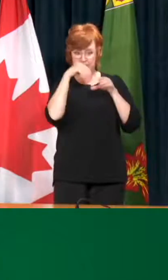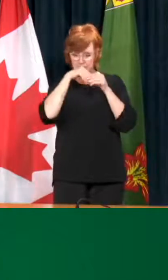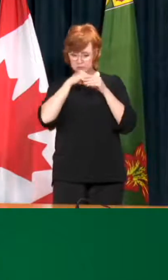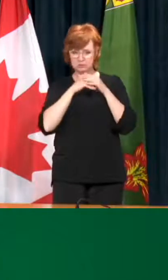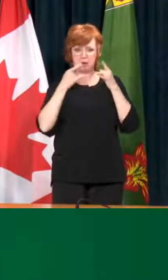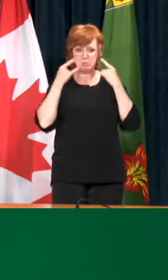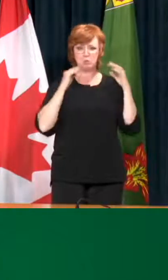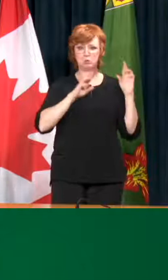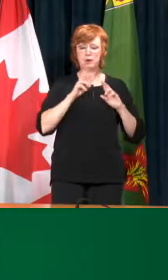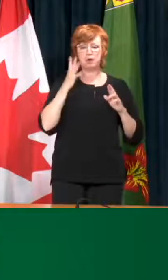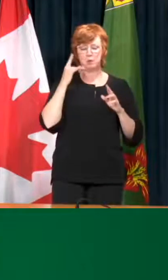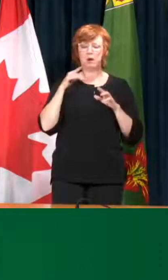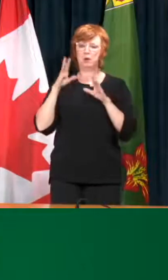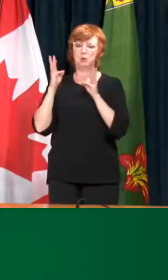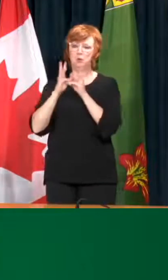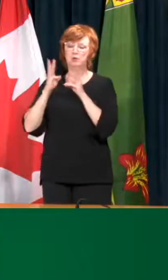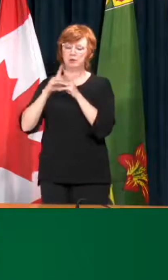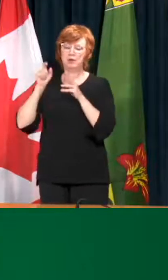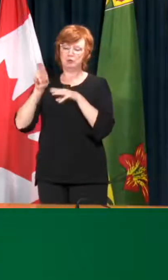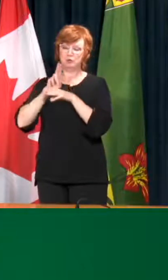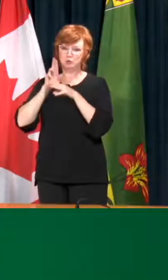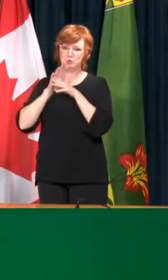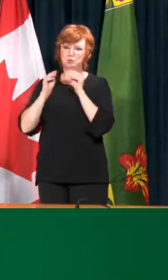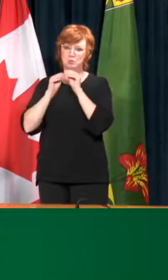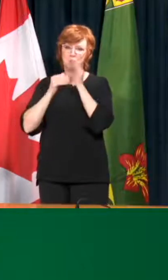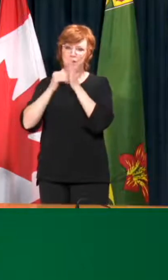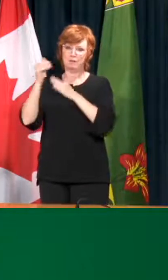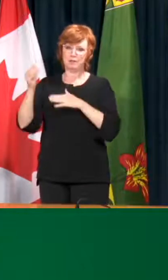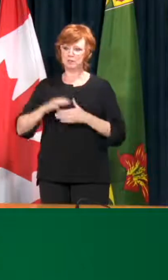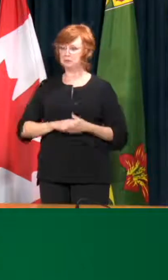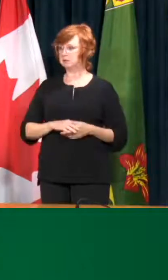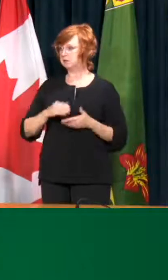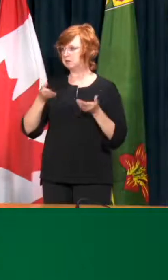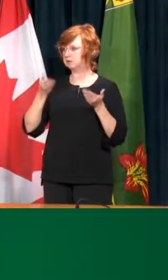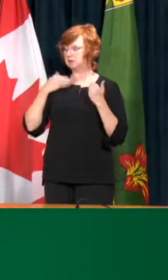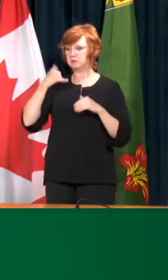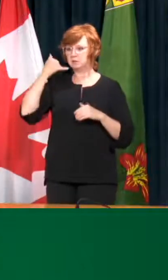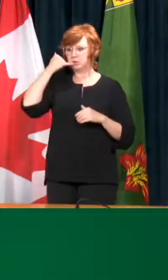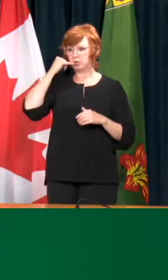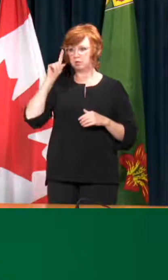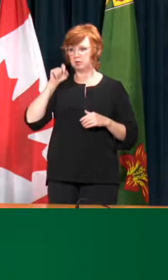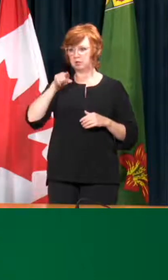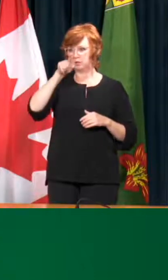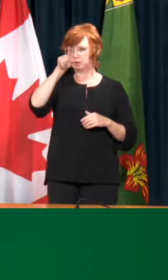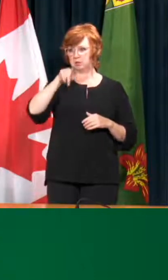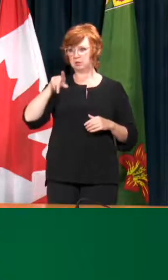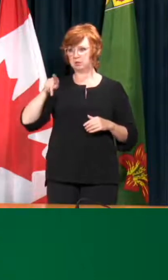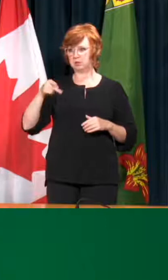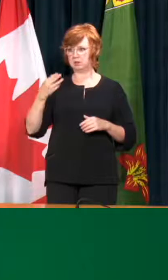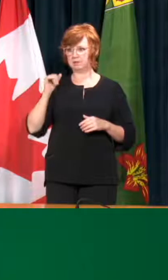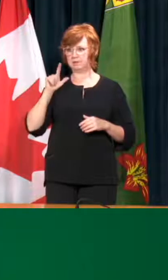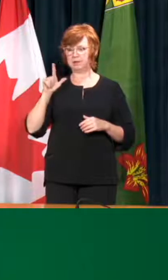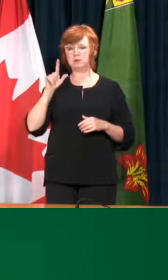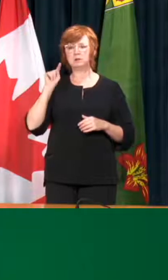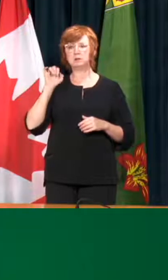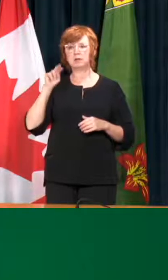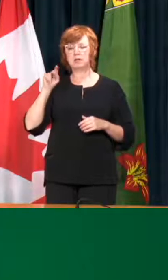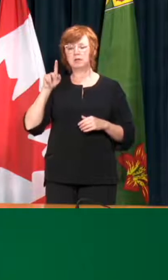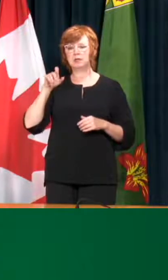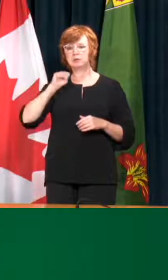well. We'll take our next question on the line. We have Phil Tank with the Star Phoenix.